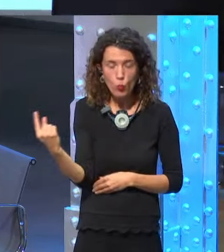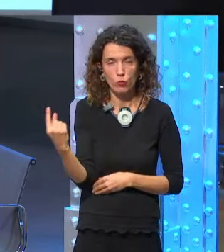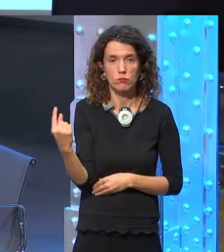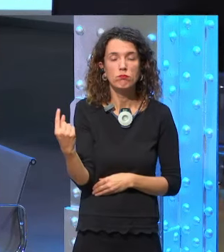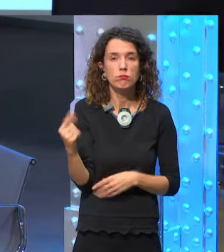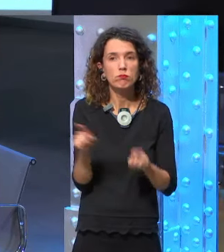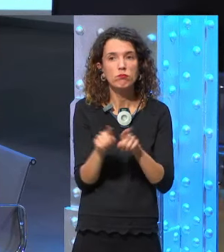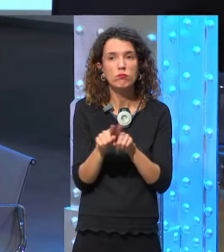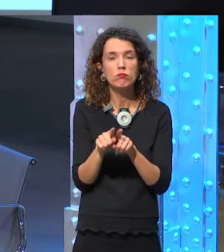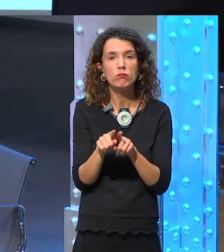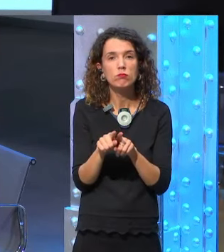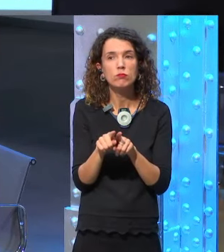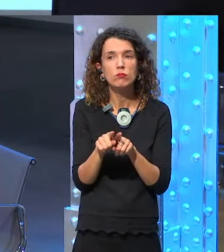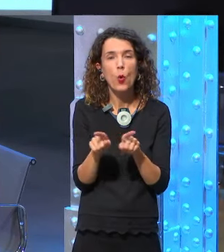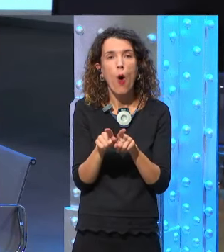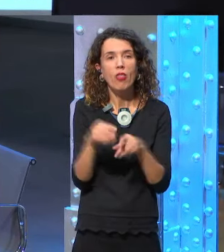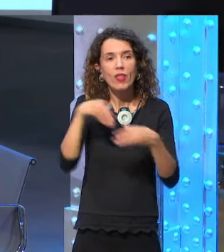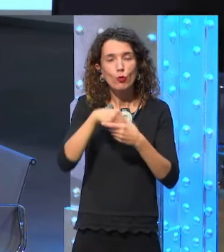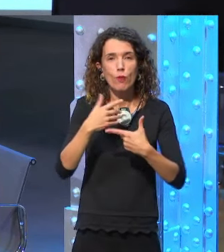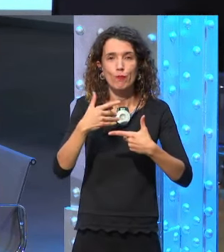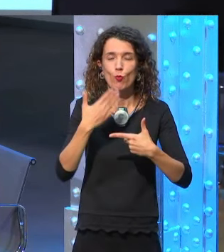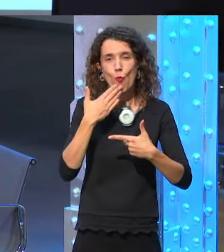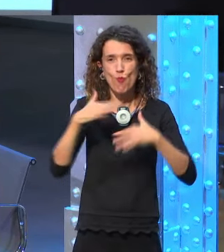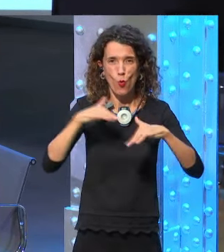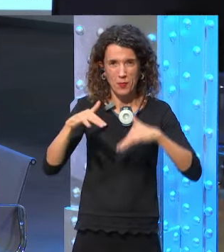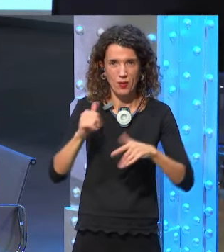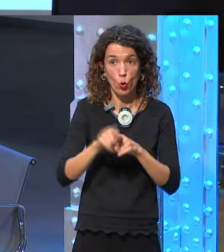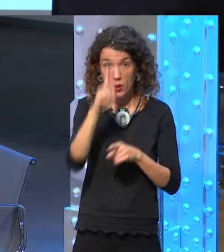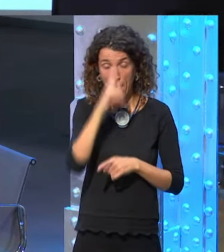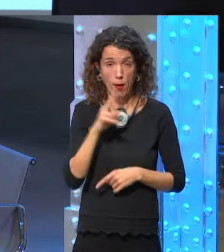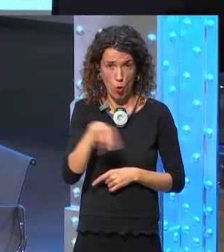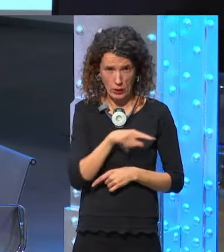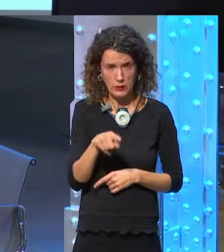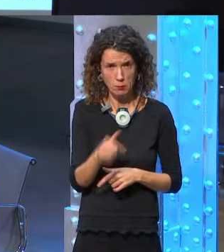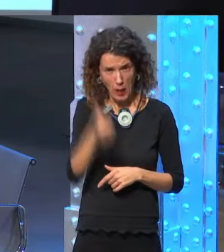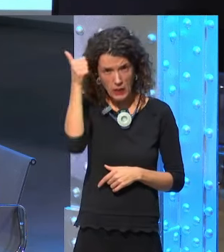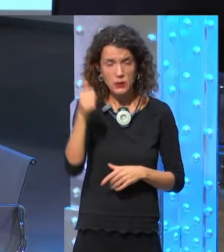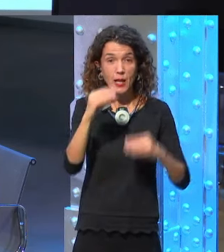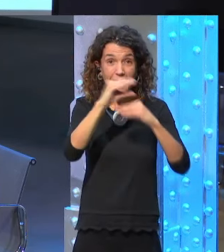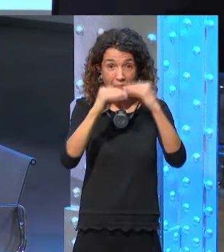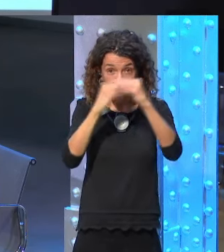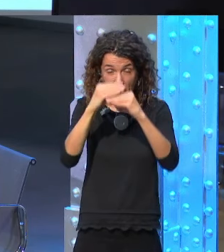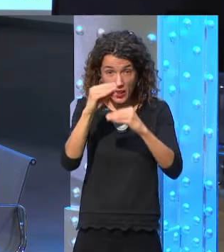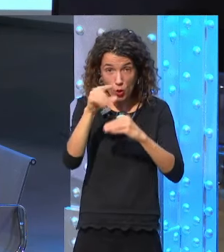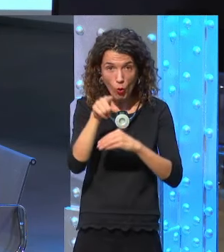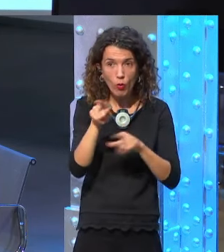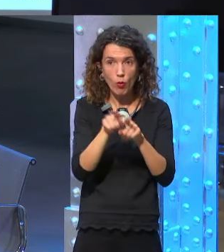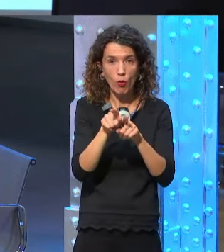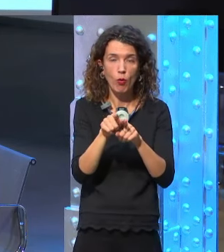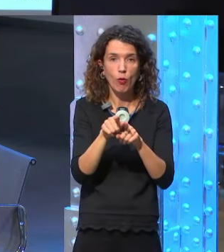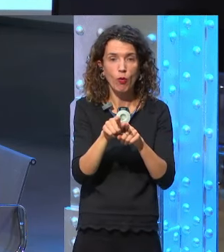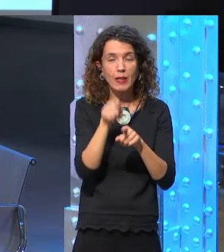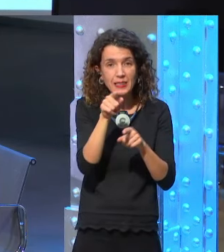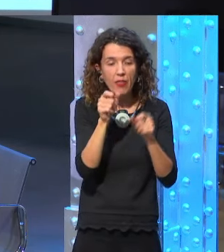facade. So it's not just an image, it's literally also the brick being informed. And this double presence of the material and also